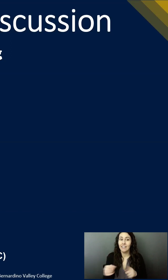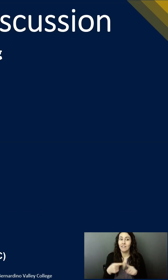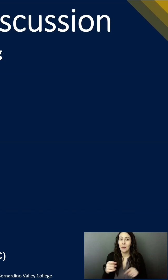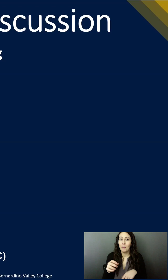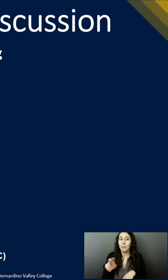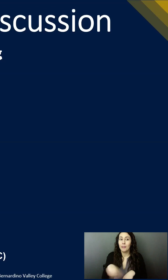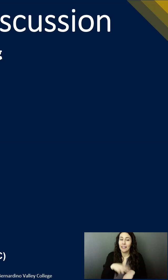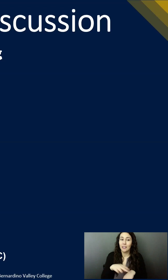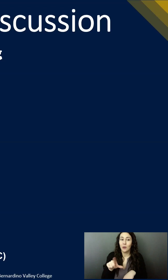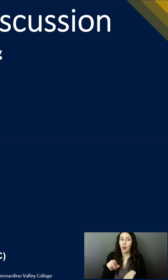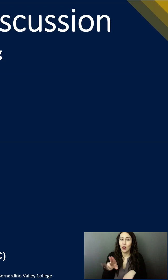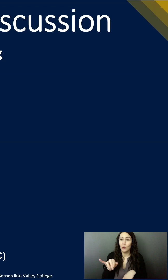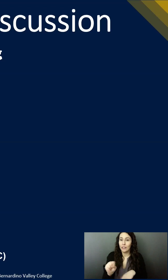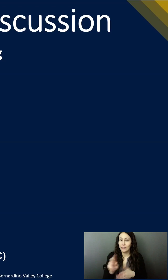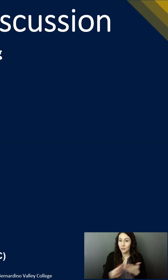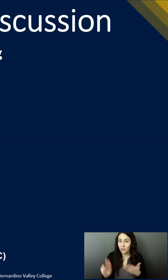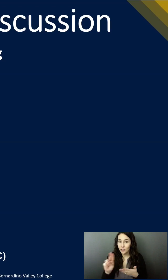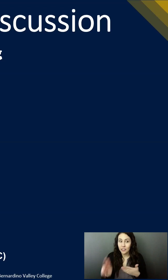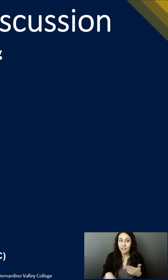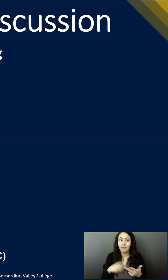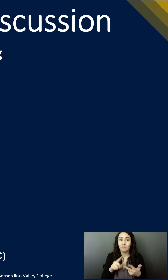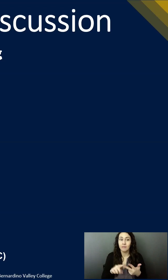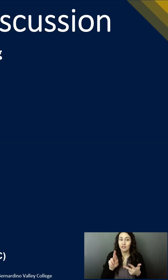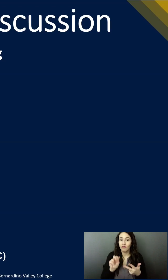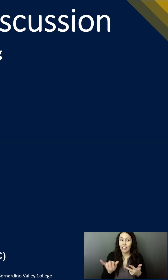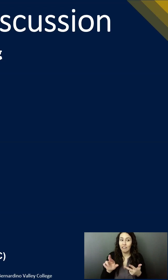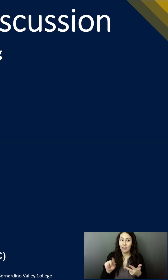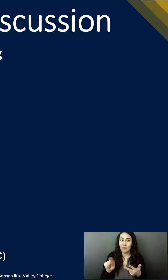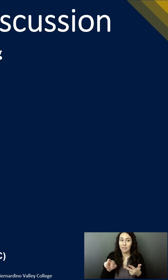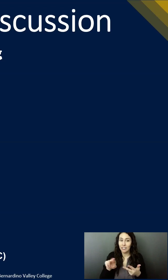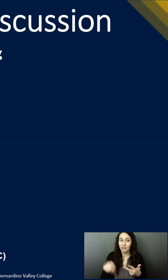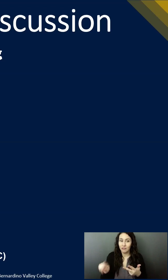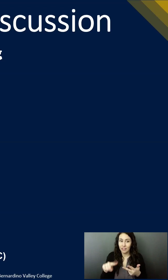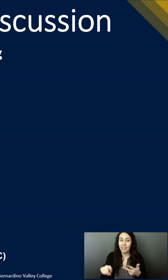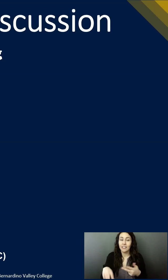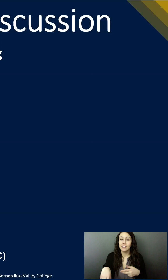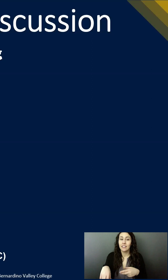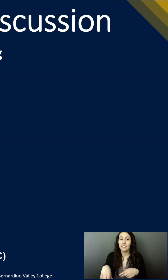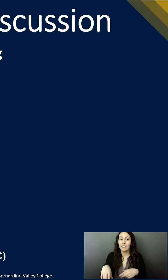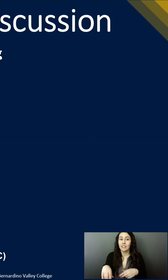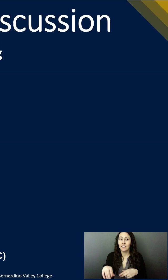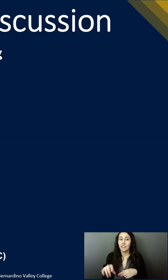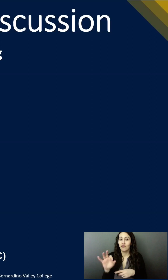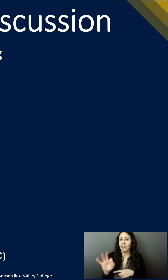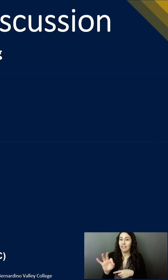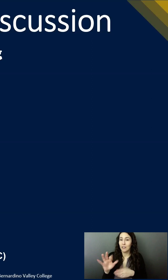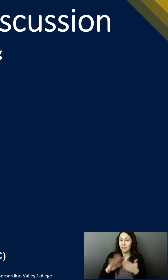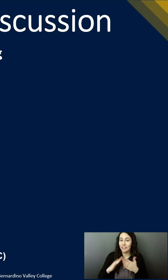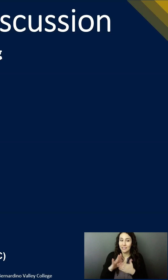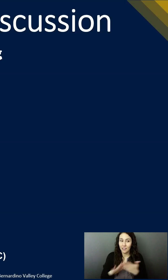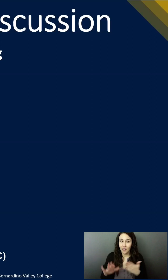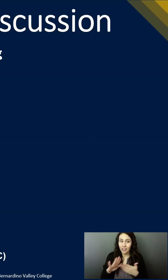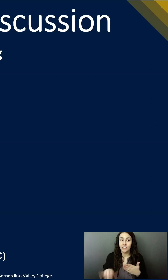Louis University. Ray Ramirez, Director of Student Equity and Student and Success from Fresno City College.